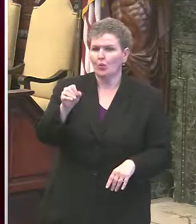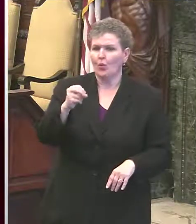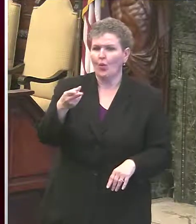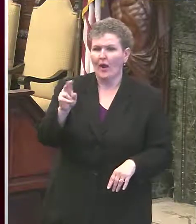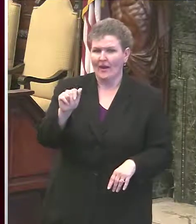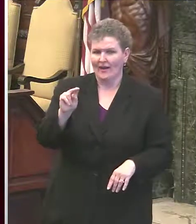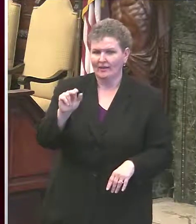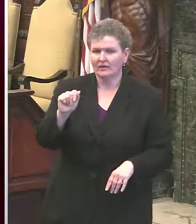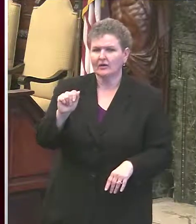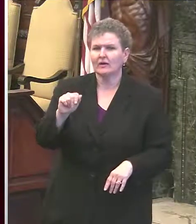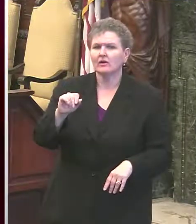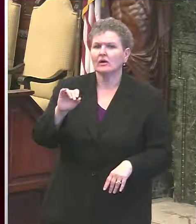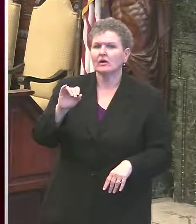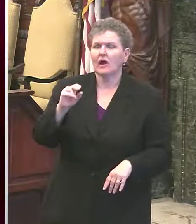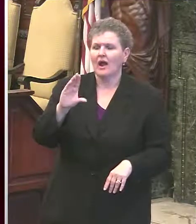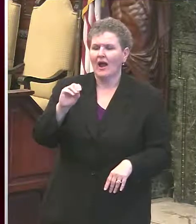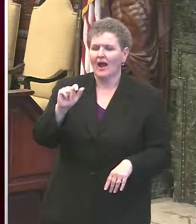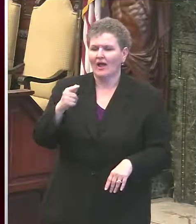unmute.